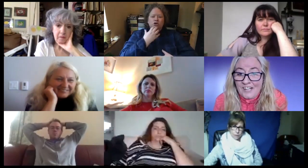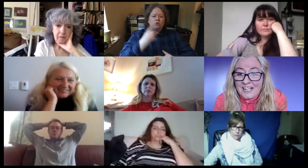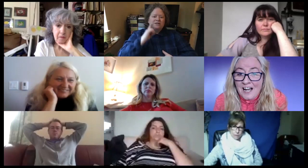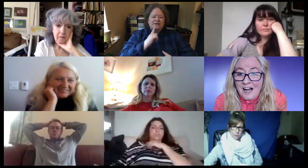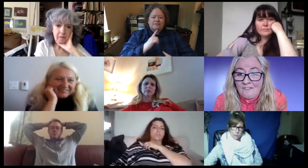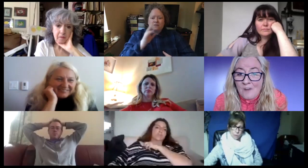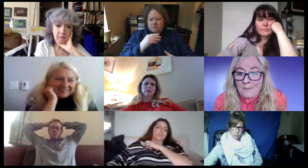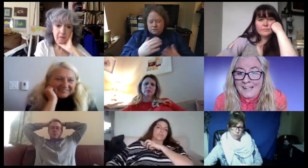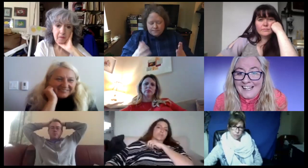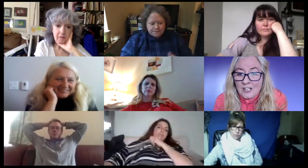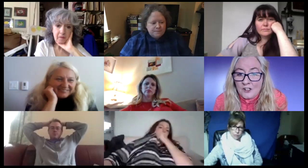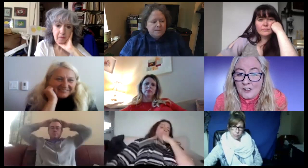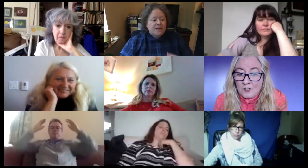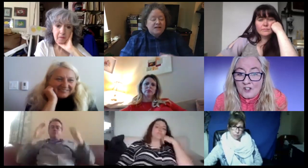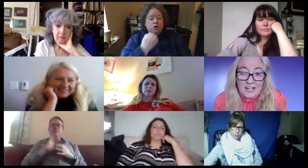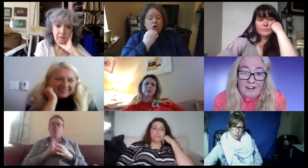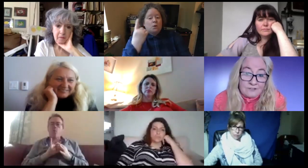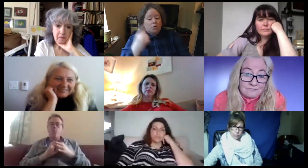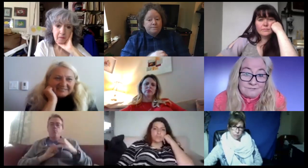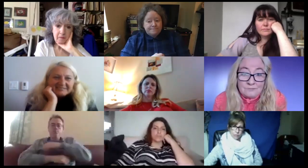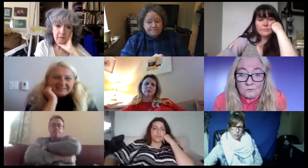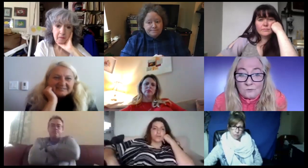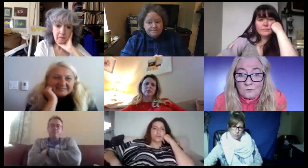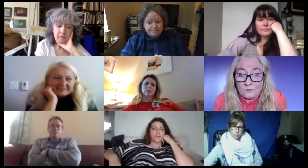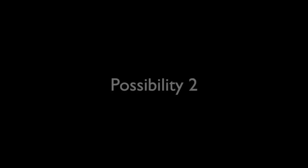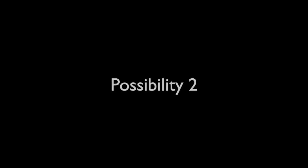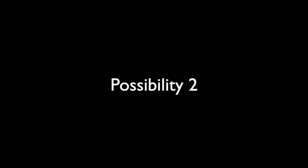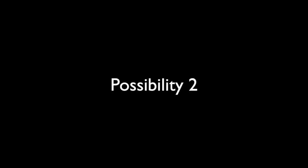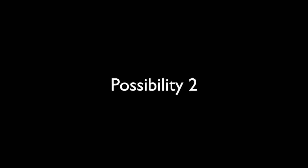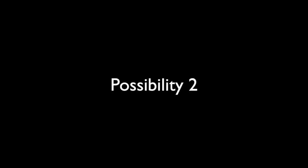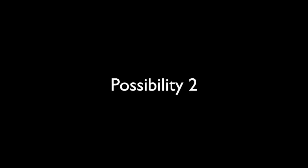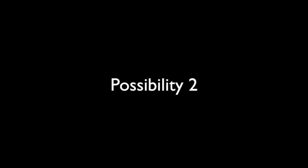That feeling of being Jewish deaf was